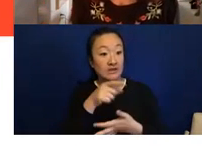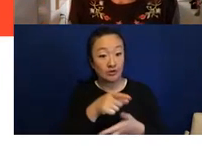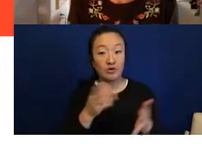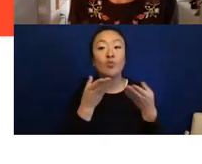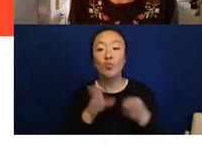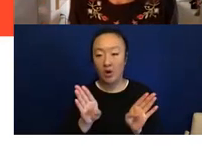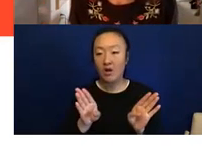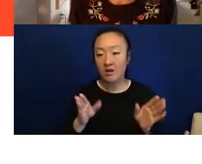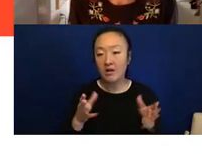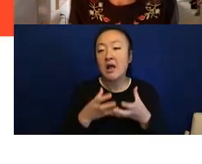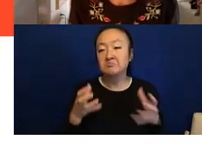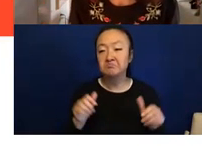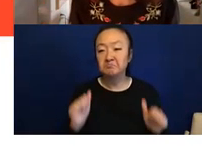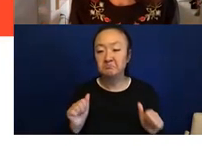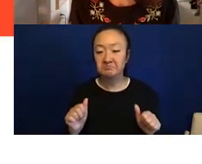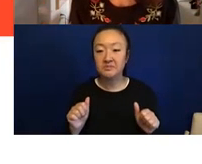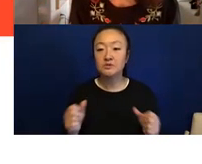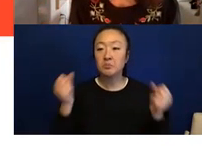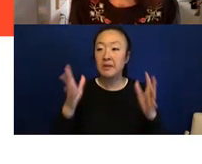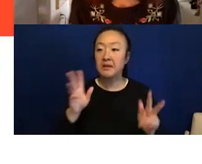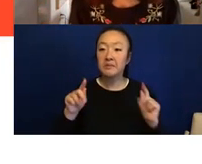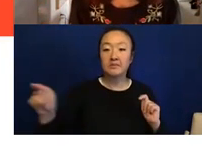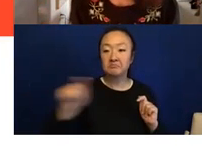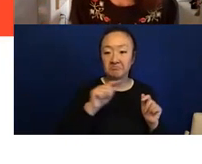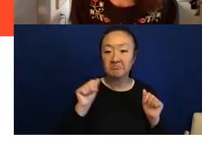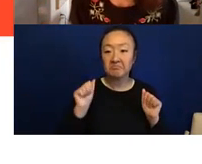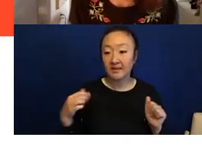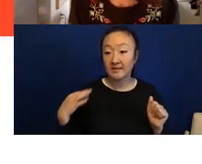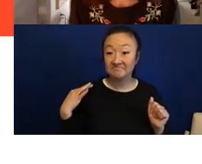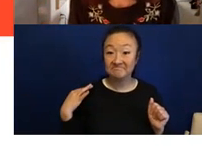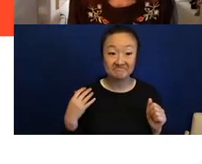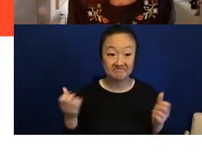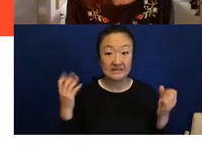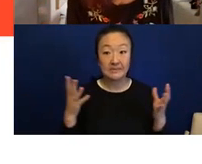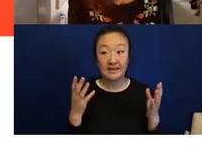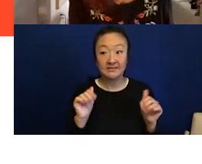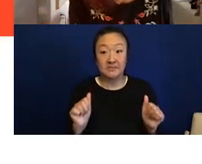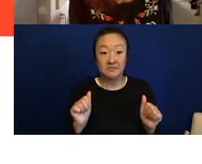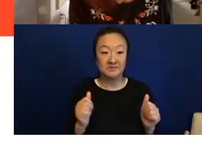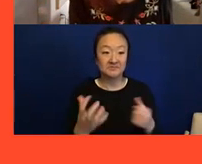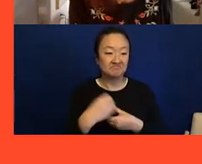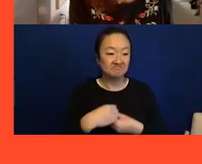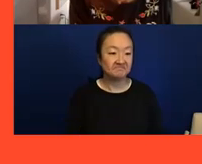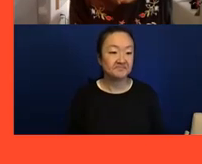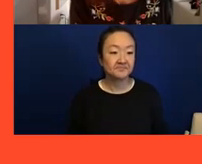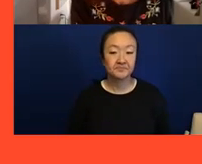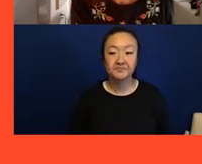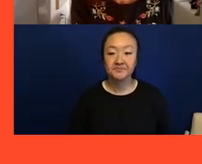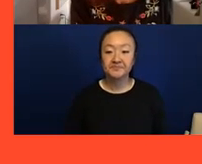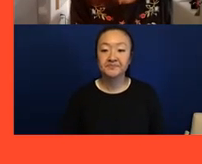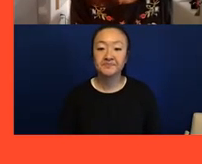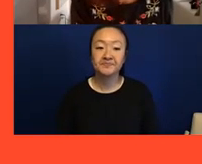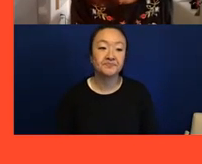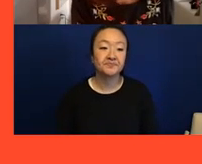possible so that as many people as possible can participate. Okay,